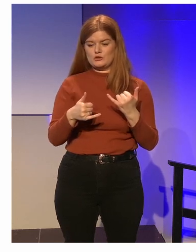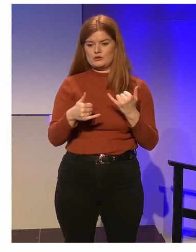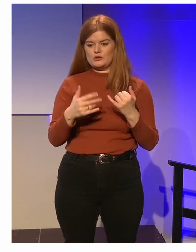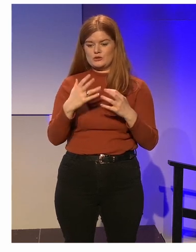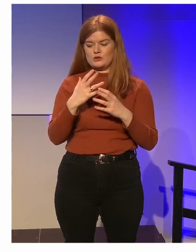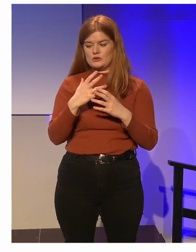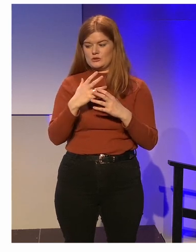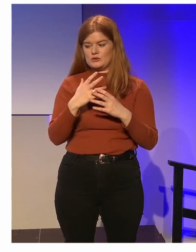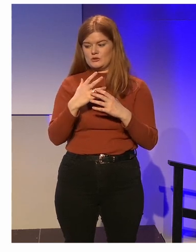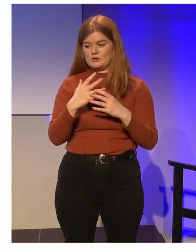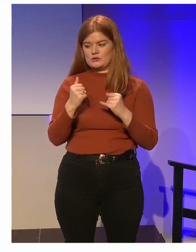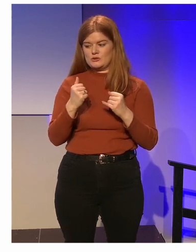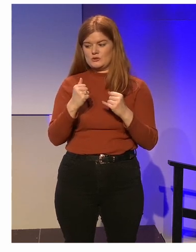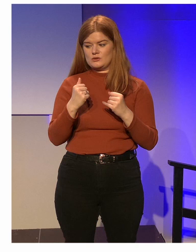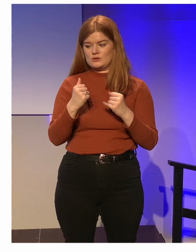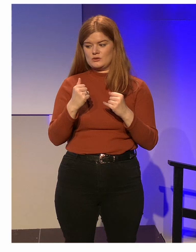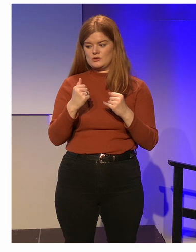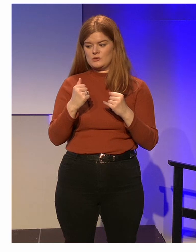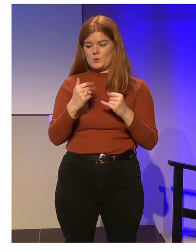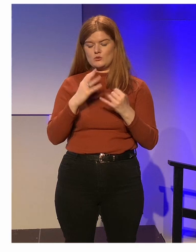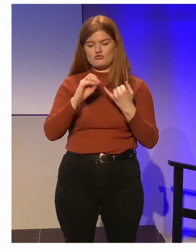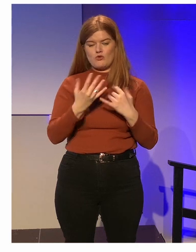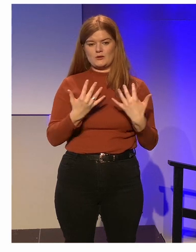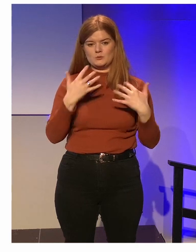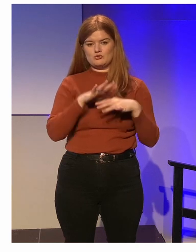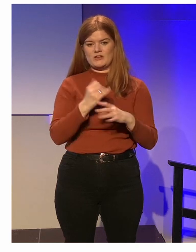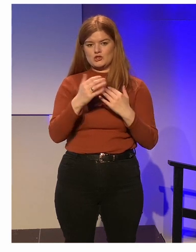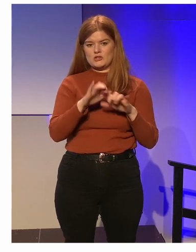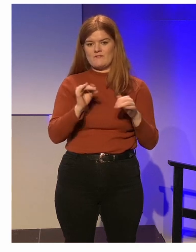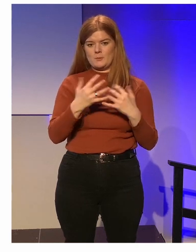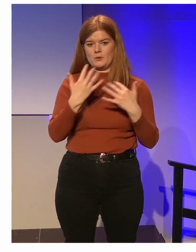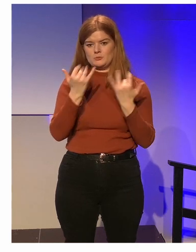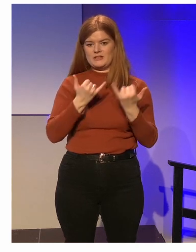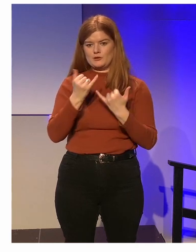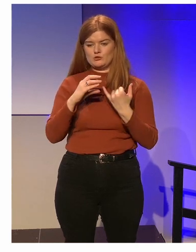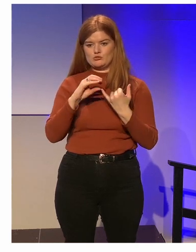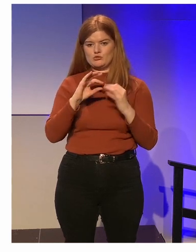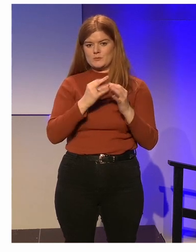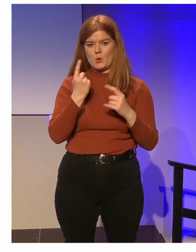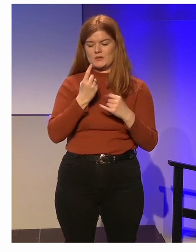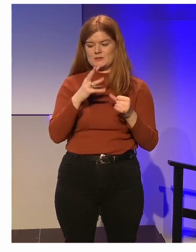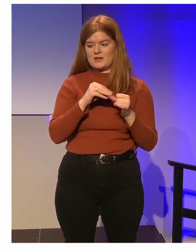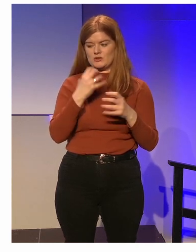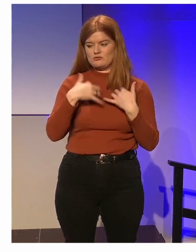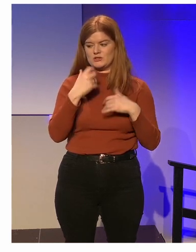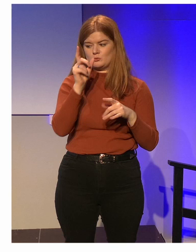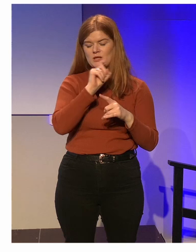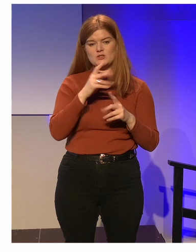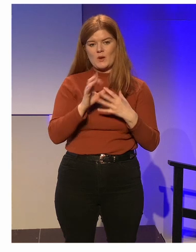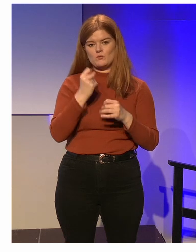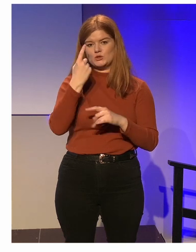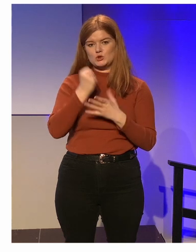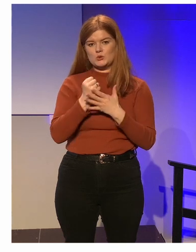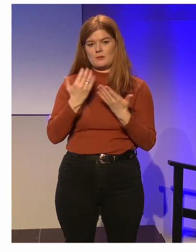nobody batted an eyelid when I reintegrated a child across multiple year groups, only across special interest favourite subjects. So we have a student who is